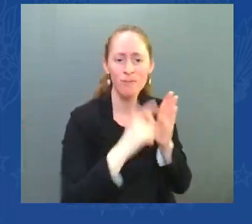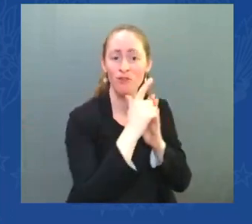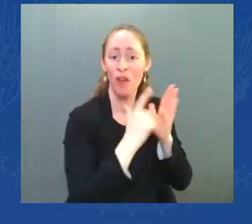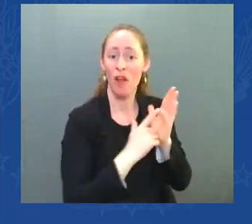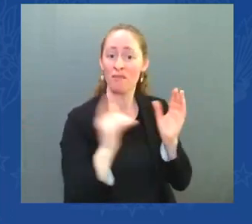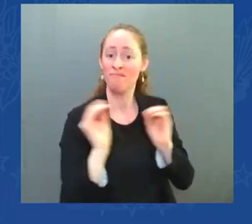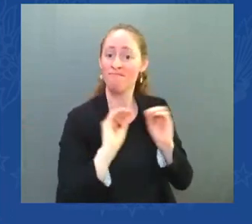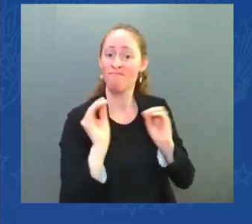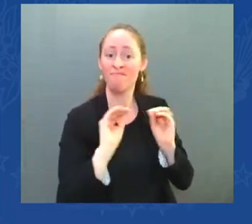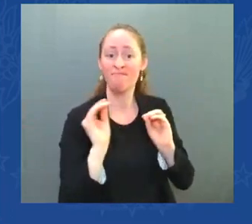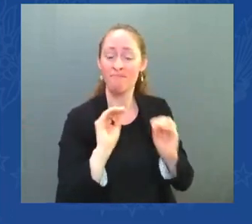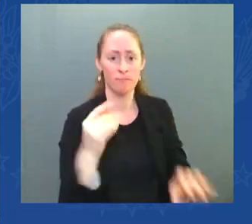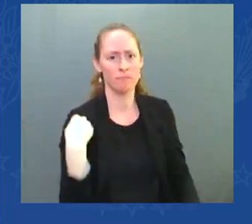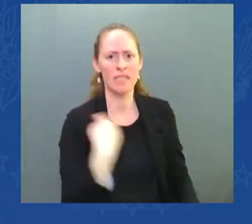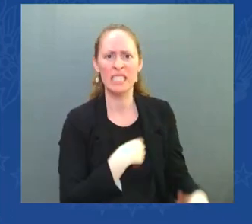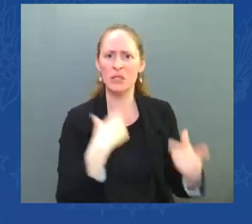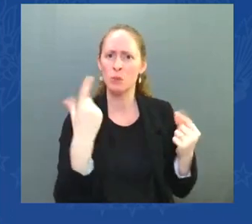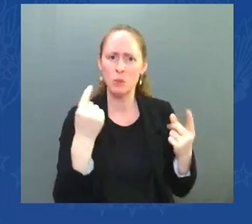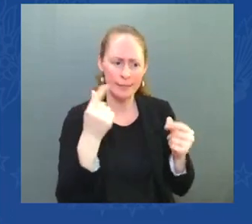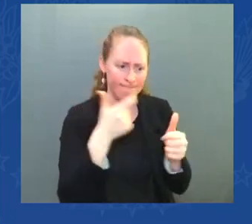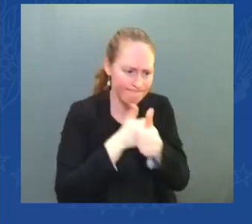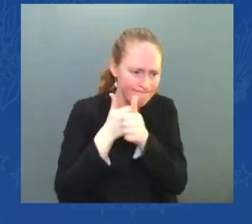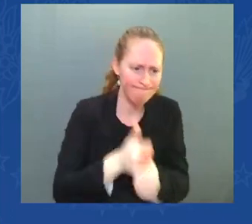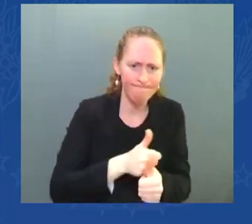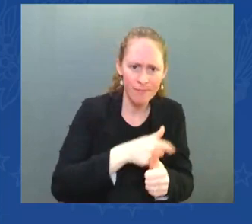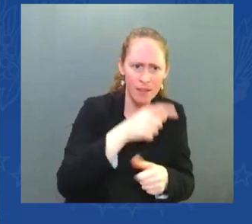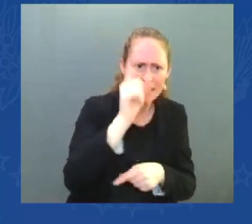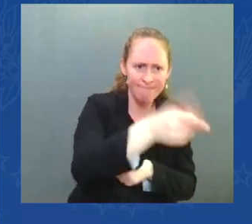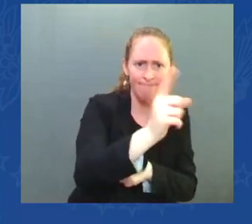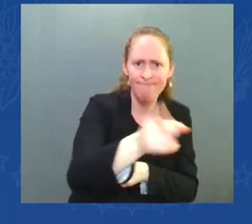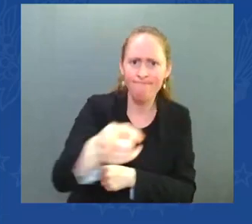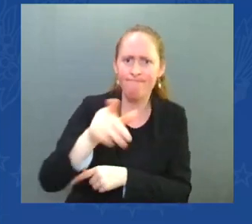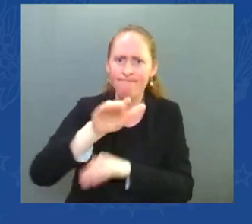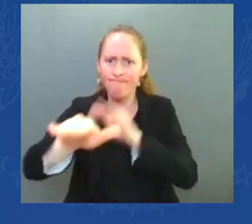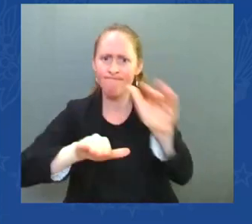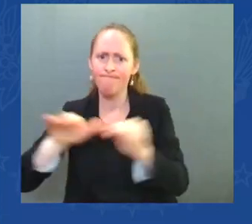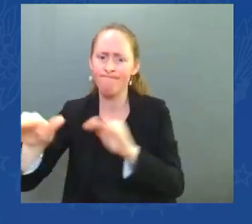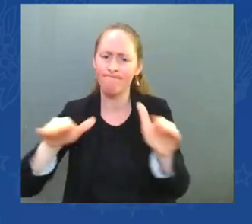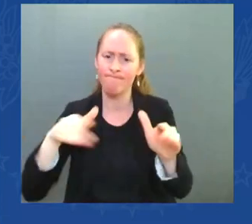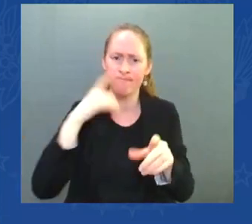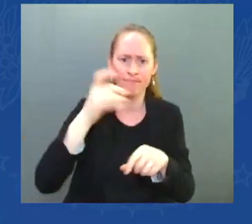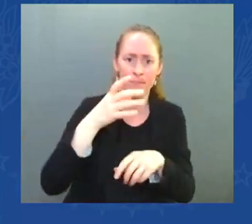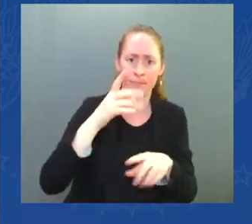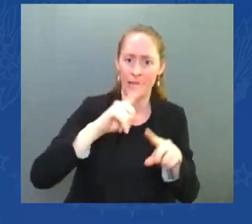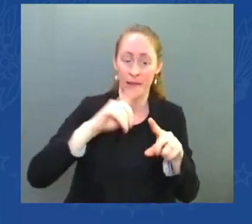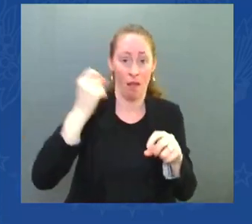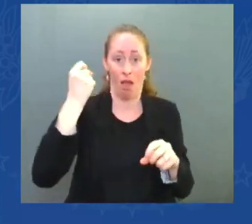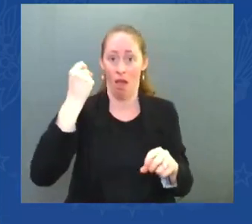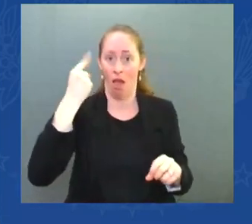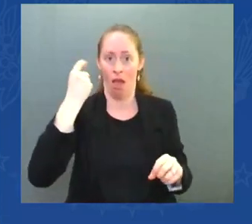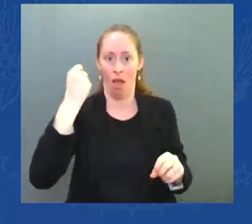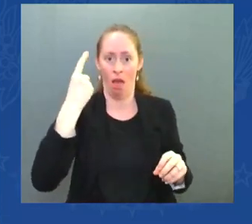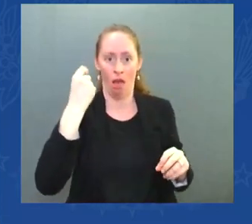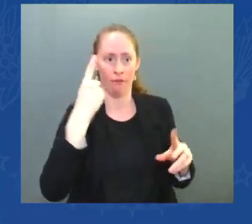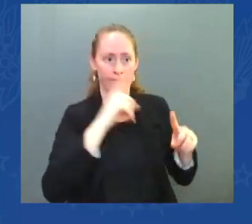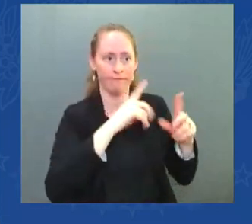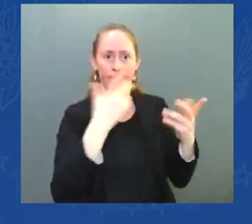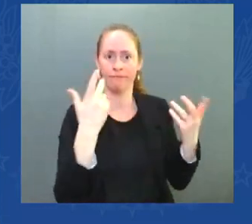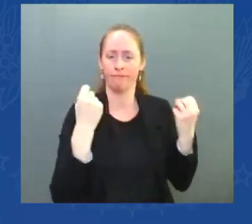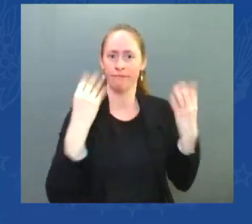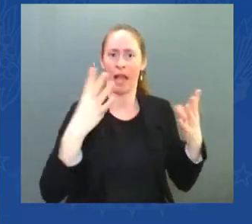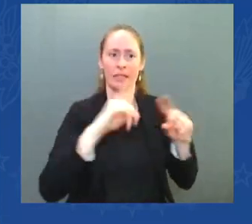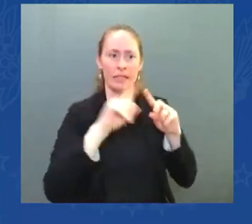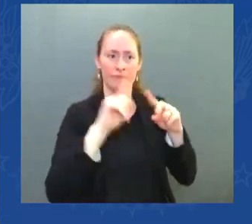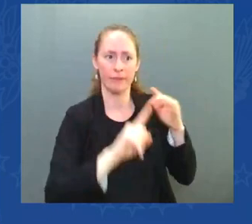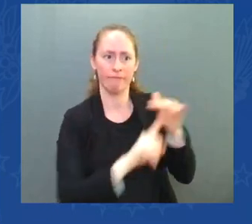the public from a wide range of threats. When I was U.S. Attorney, our office partnered with the ATF and the Cleveland Police as